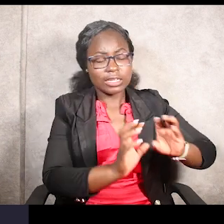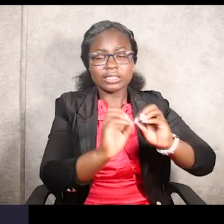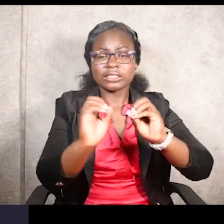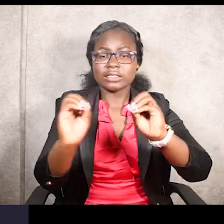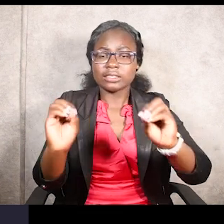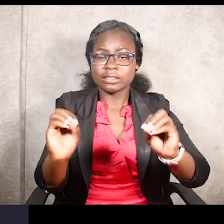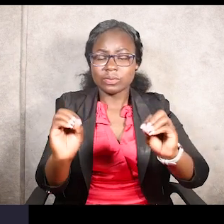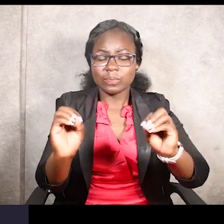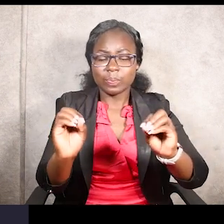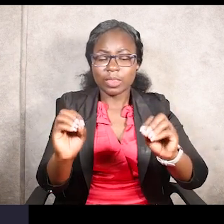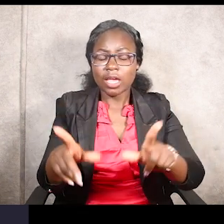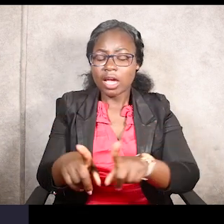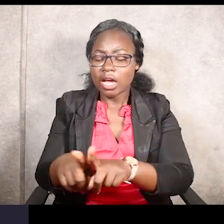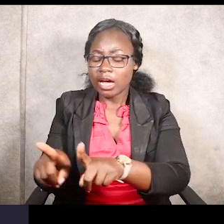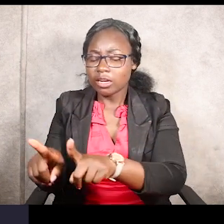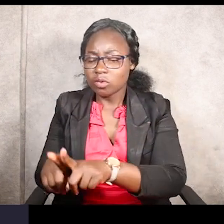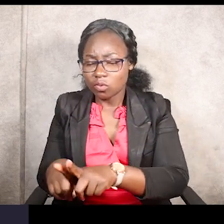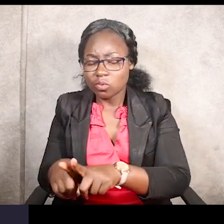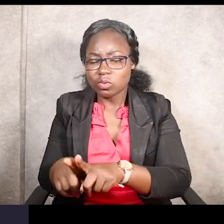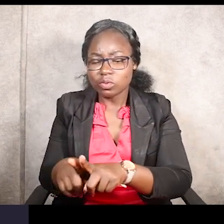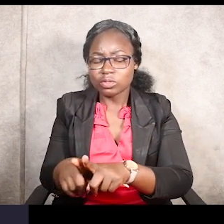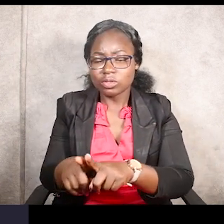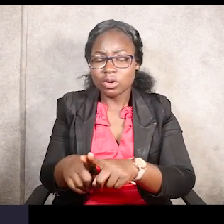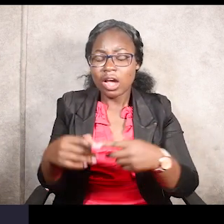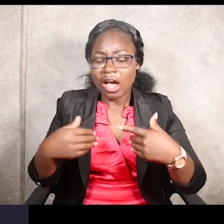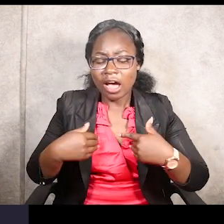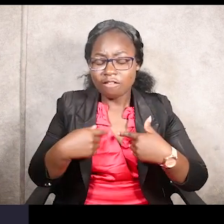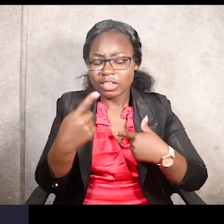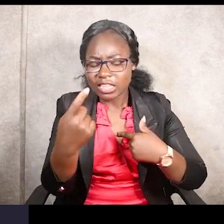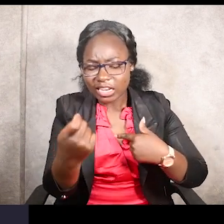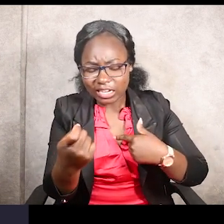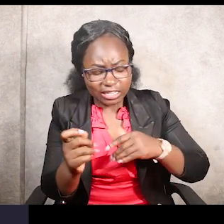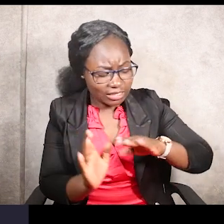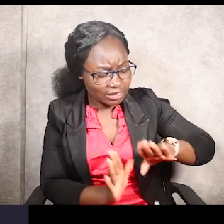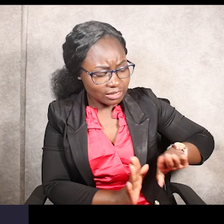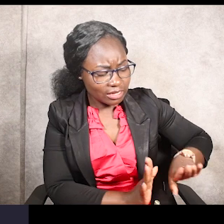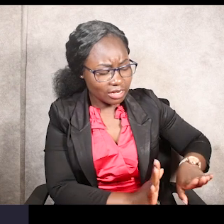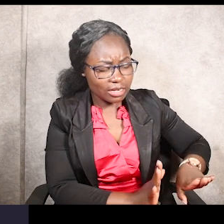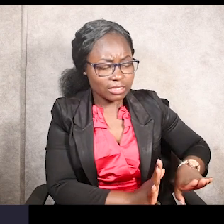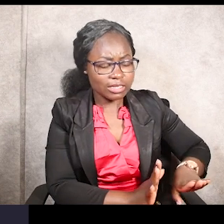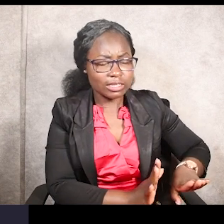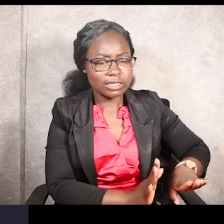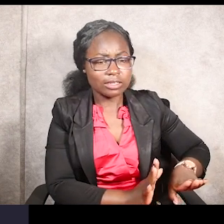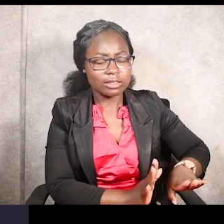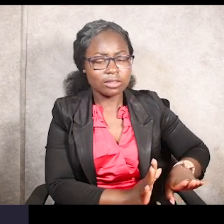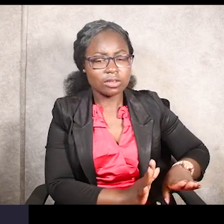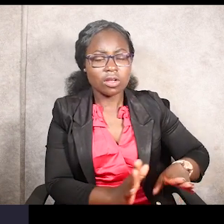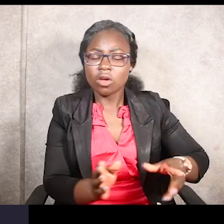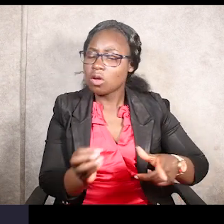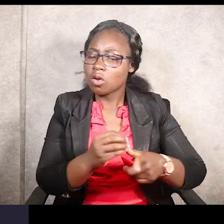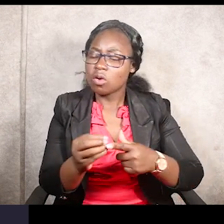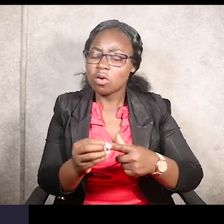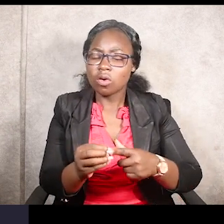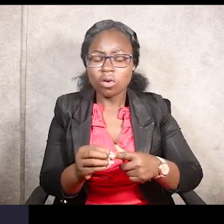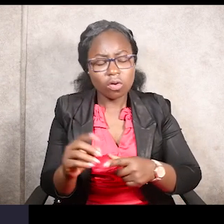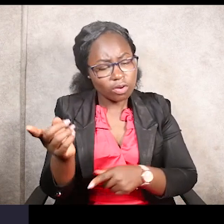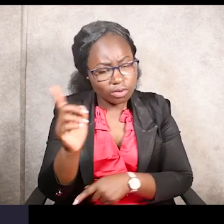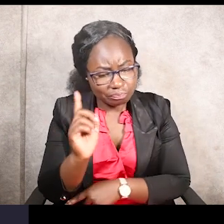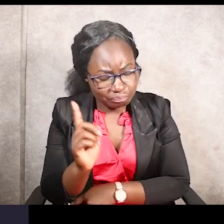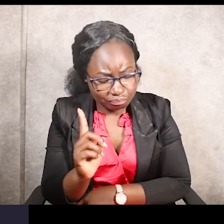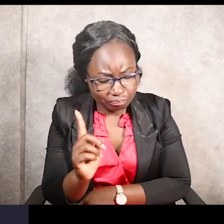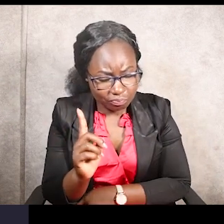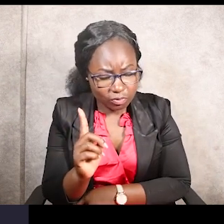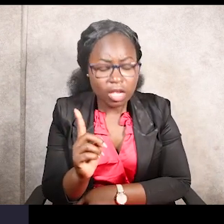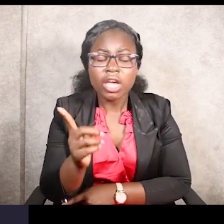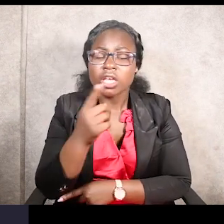And there are very little high return rates, or none at all. So